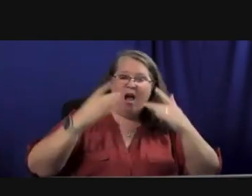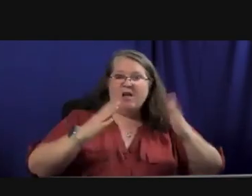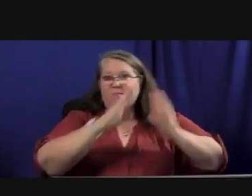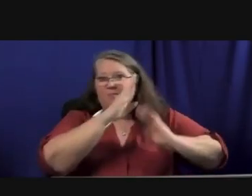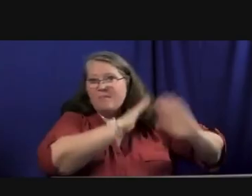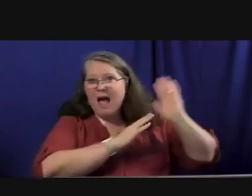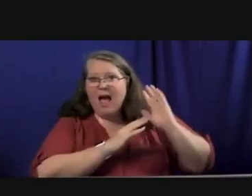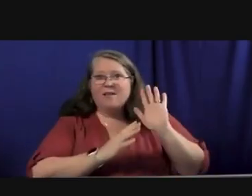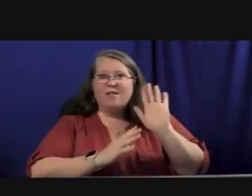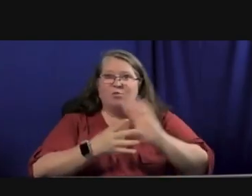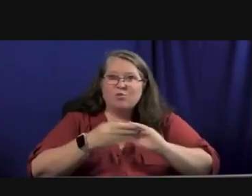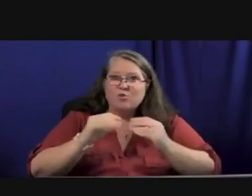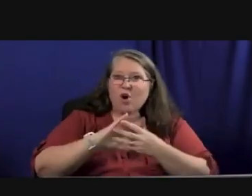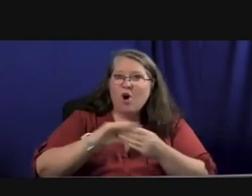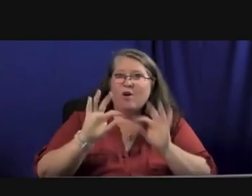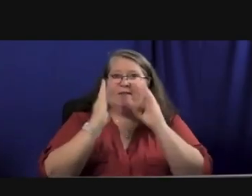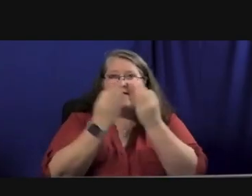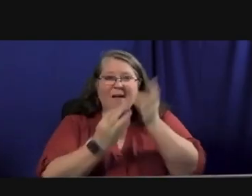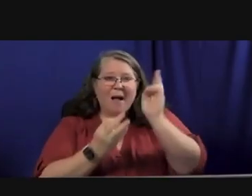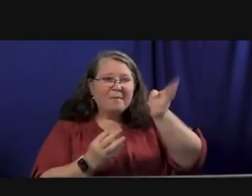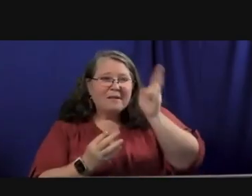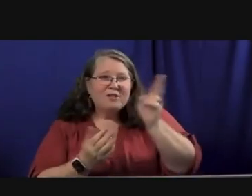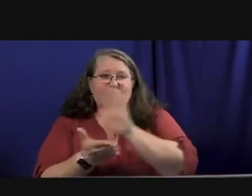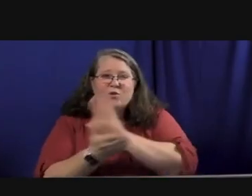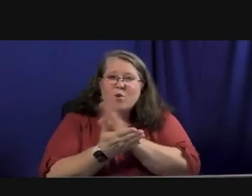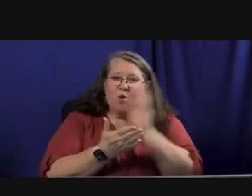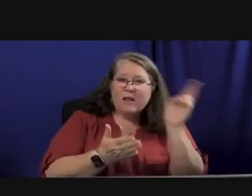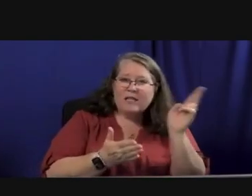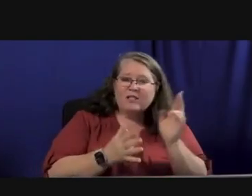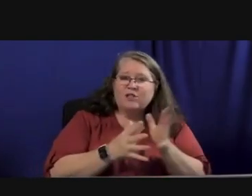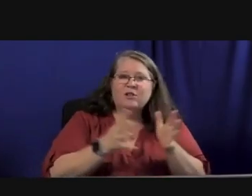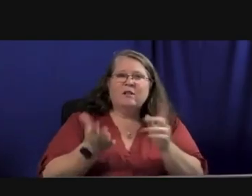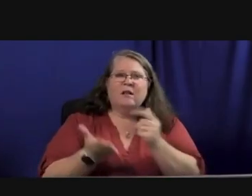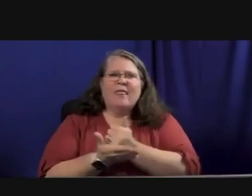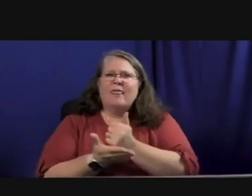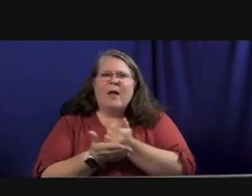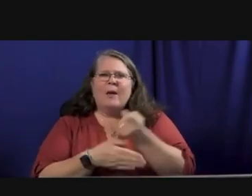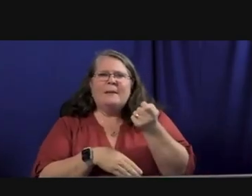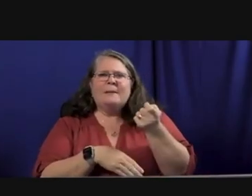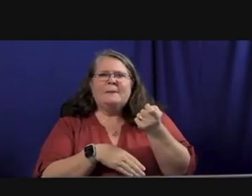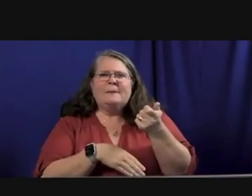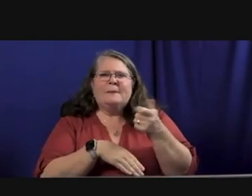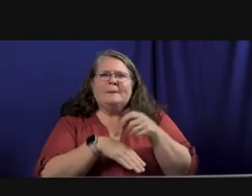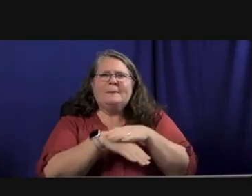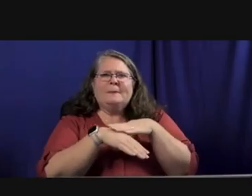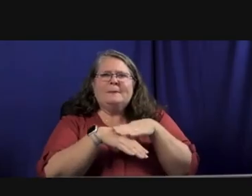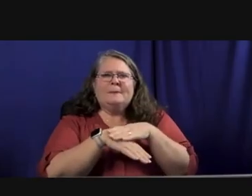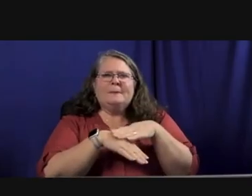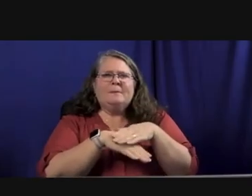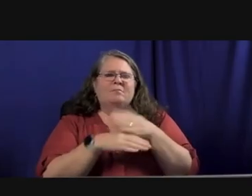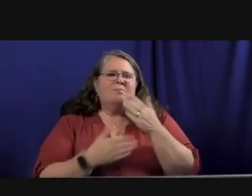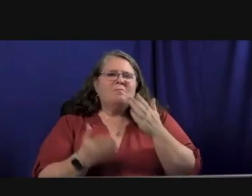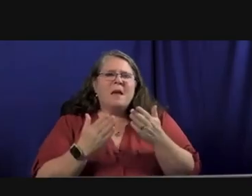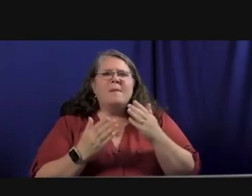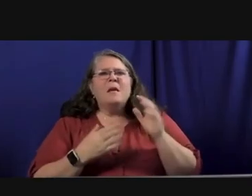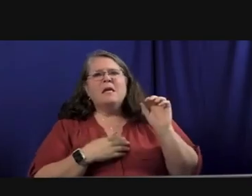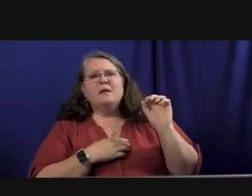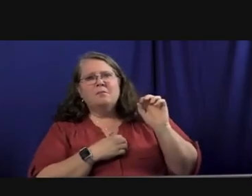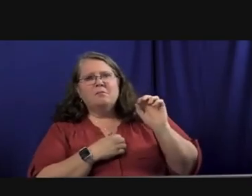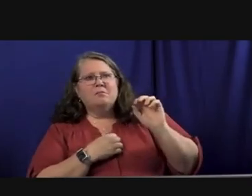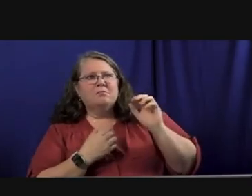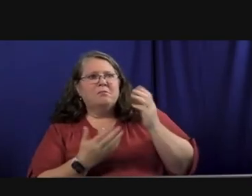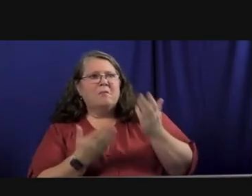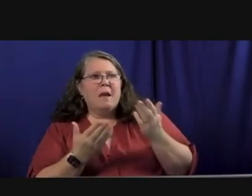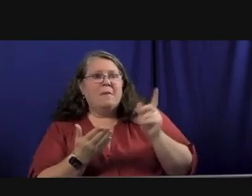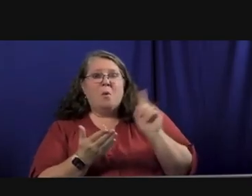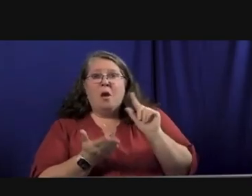receives all of the information from the client, family history, school history, but the therapist does not expand